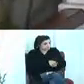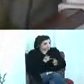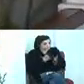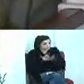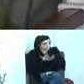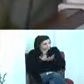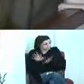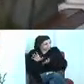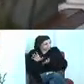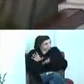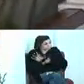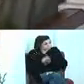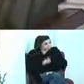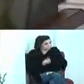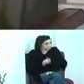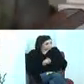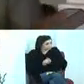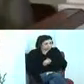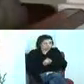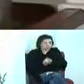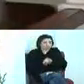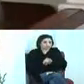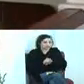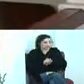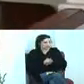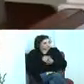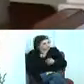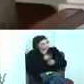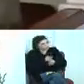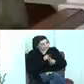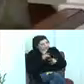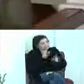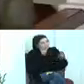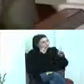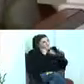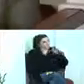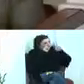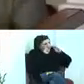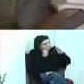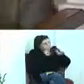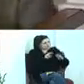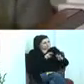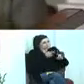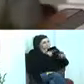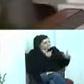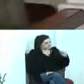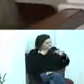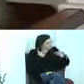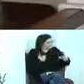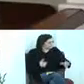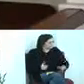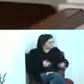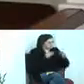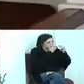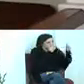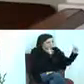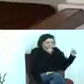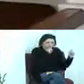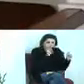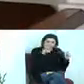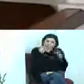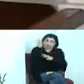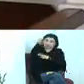me. You are looking at this from a human level and not from God's level."